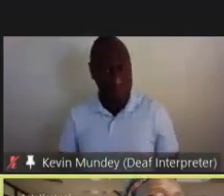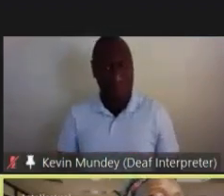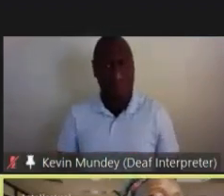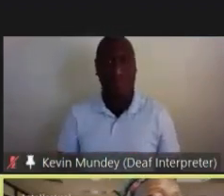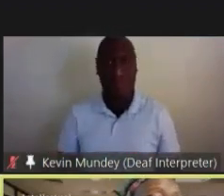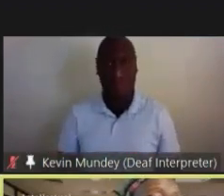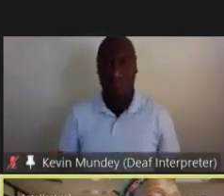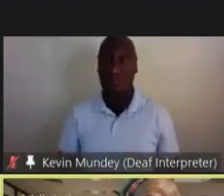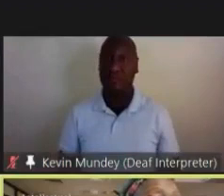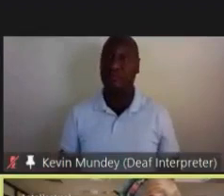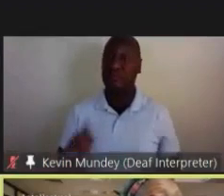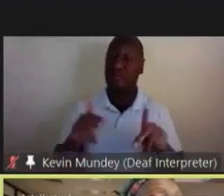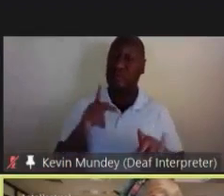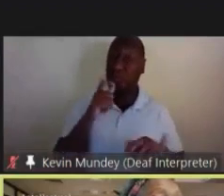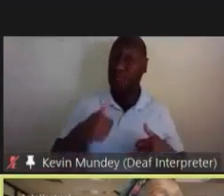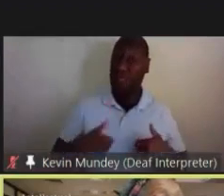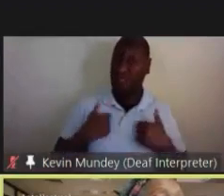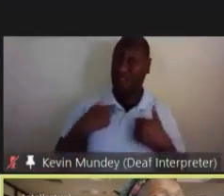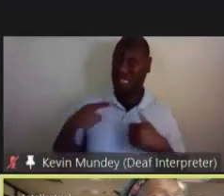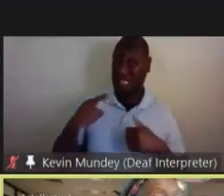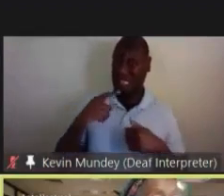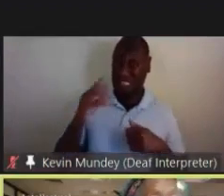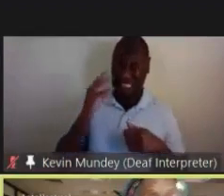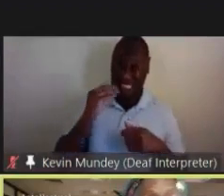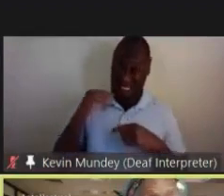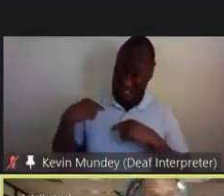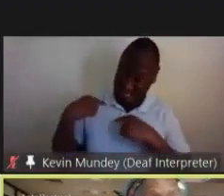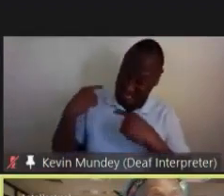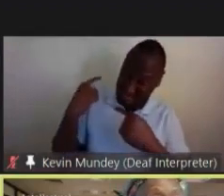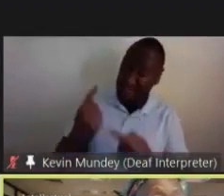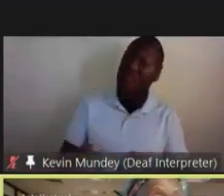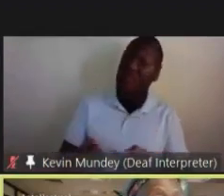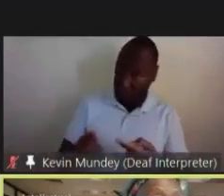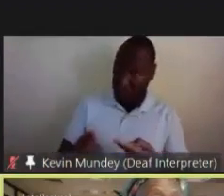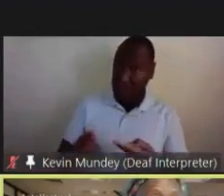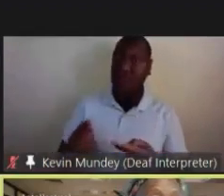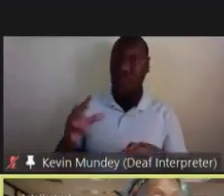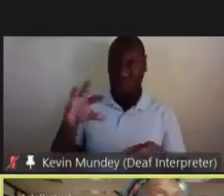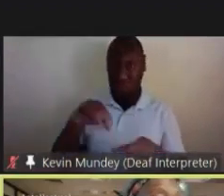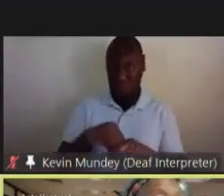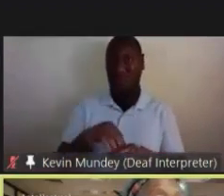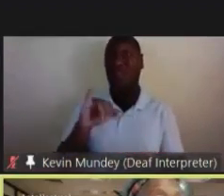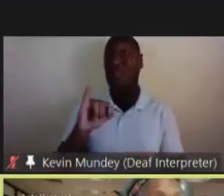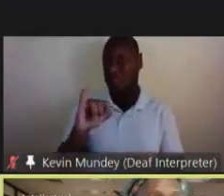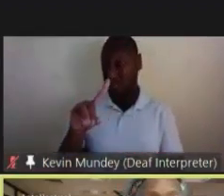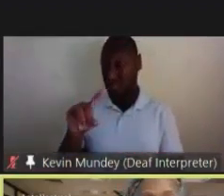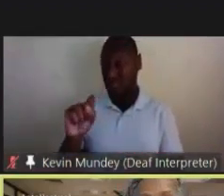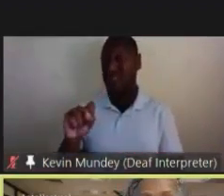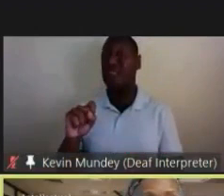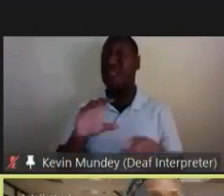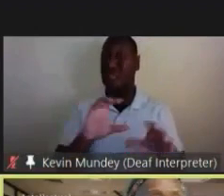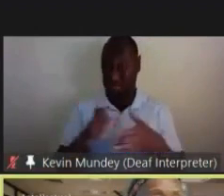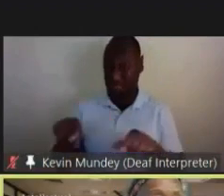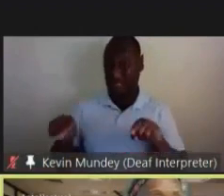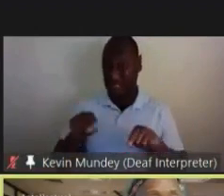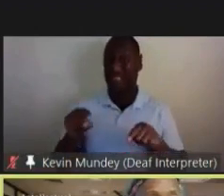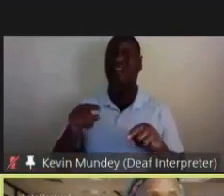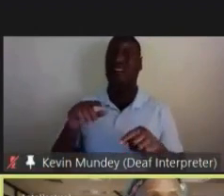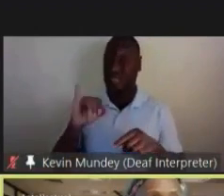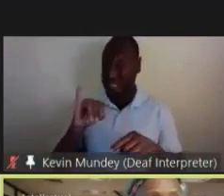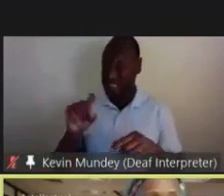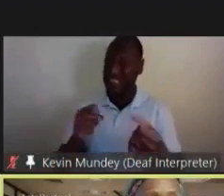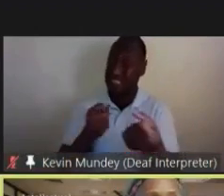Individuals with lived experience are on IDS committees. IDS supports Speaking